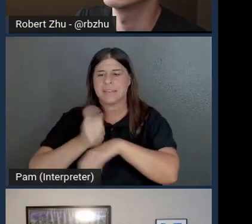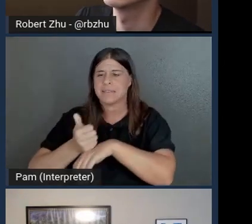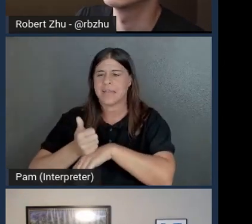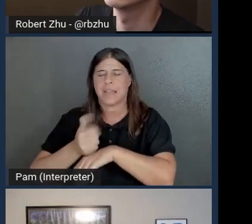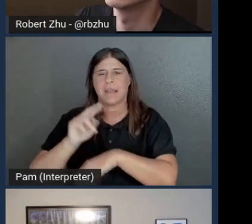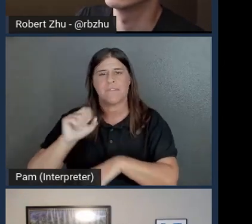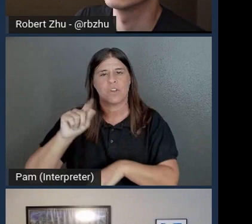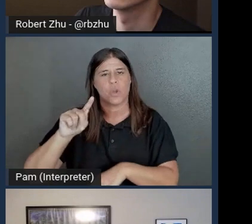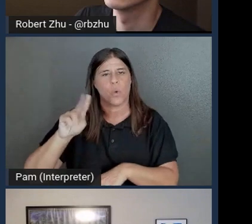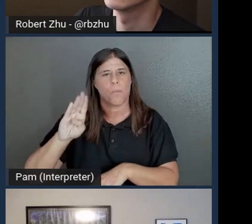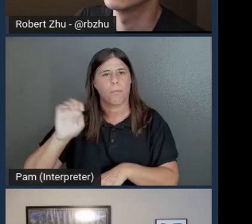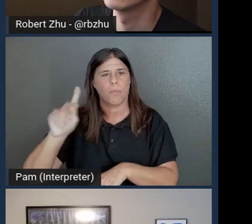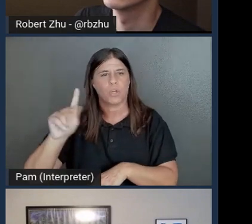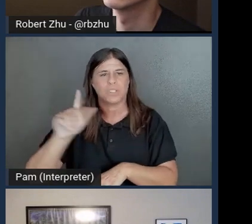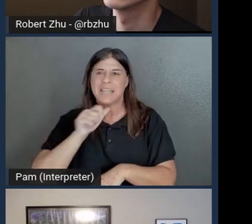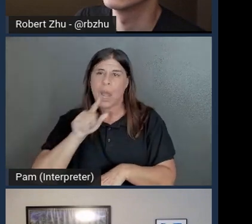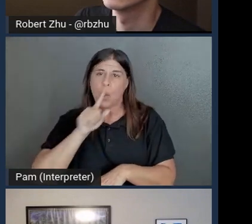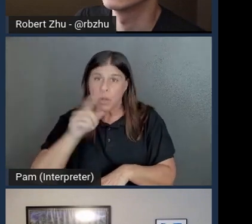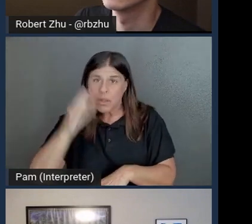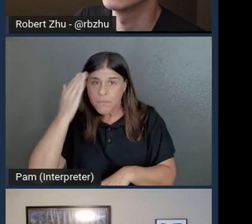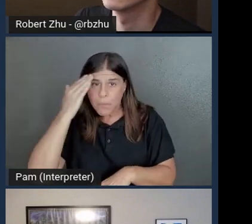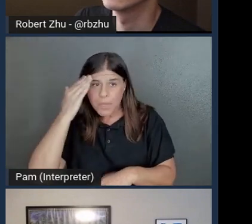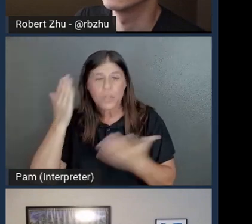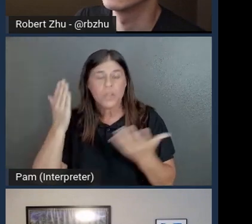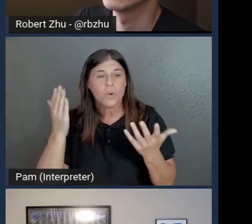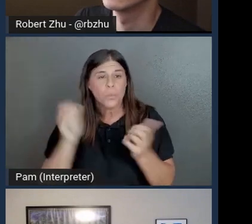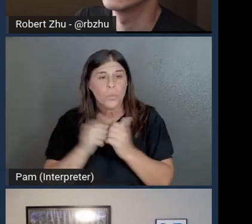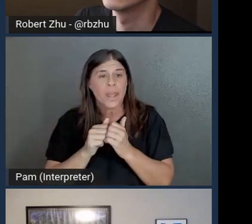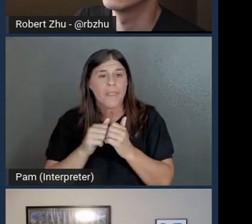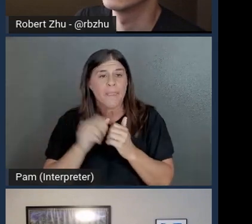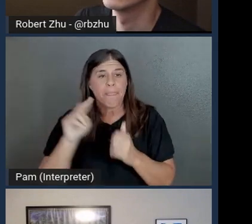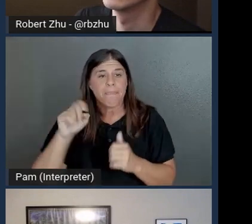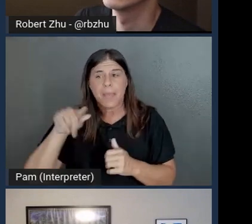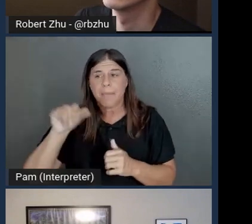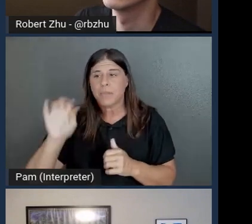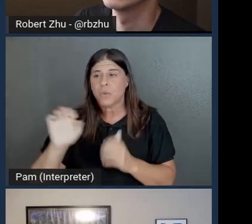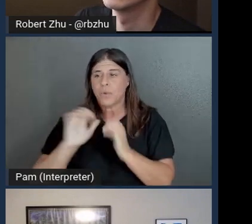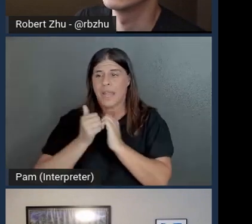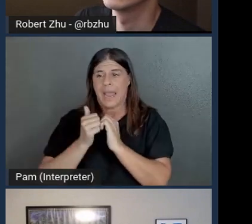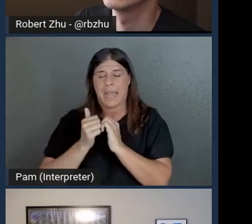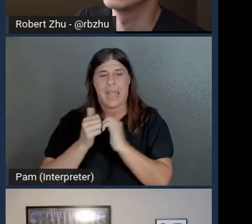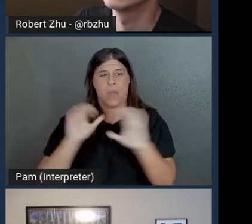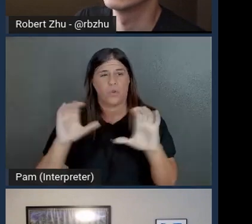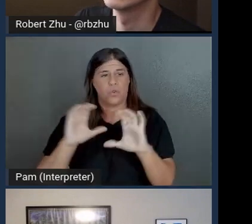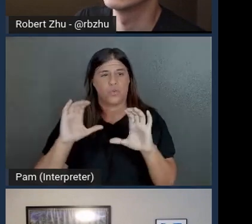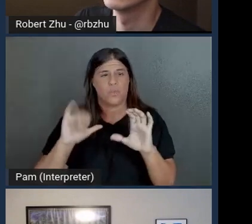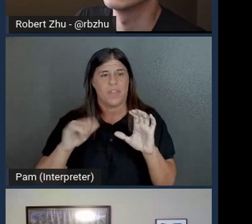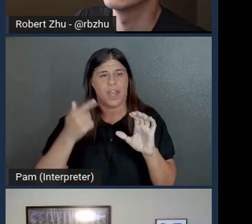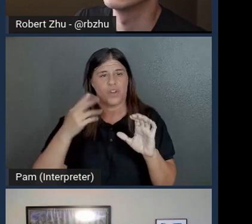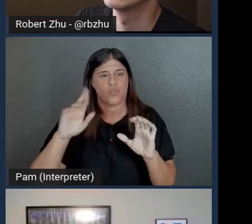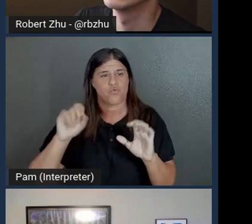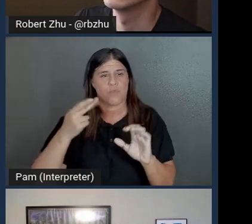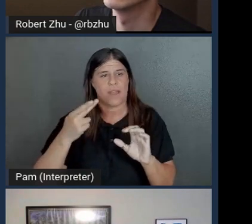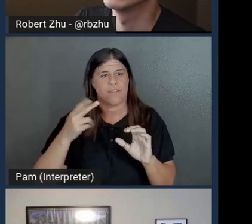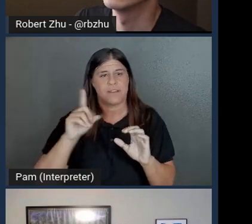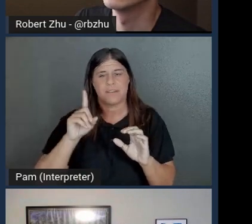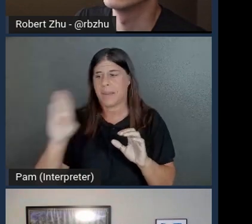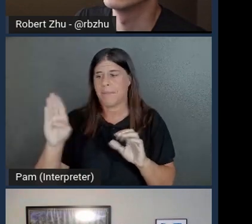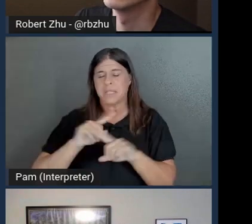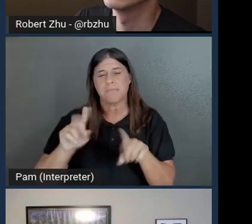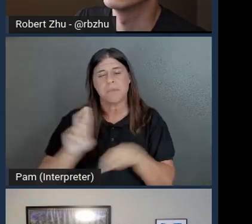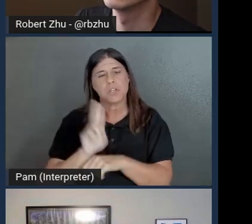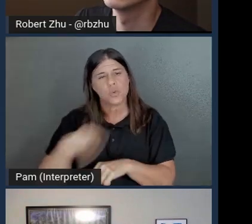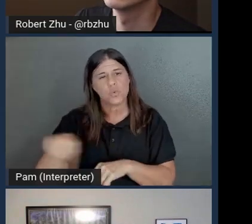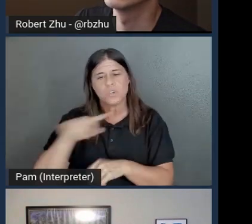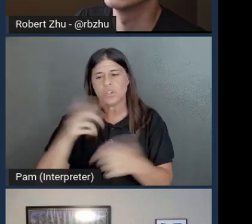notebooks for people that are not necessarily familiar with Neptune and how to, or graph databases in general, and to be able to use those together